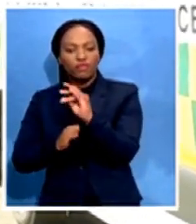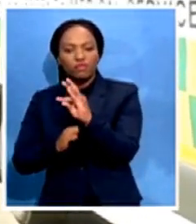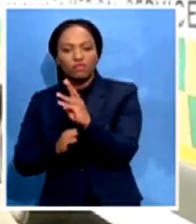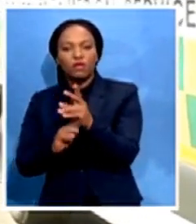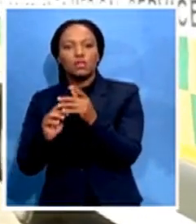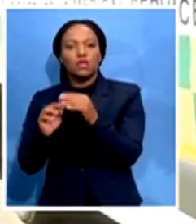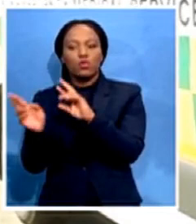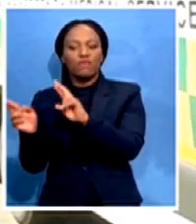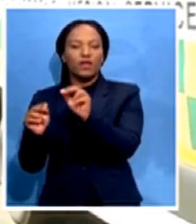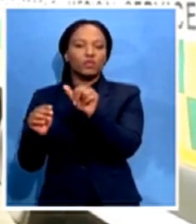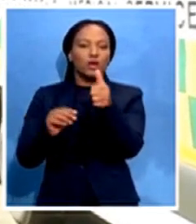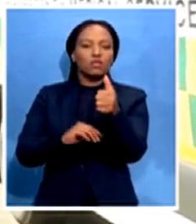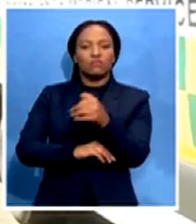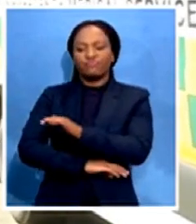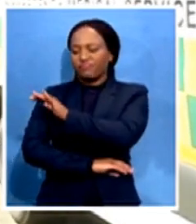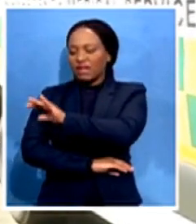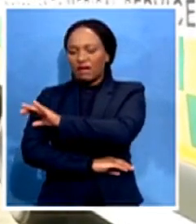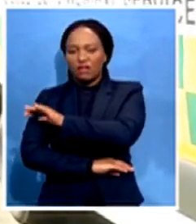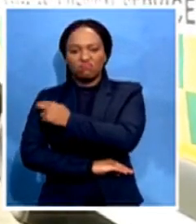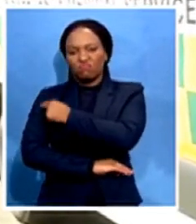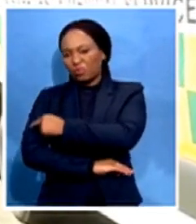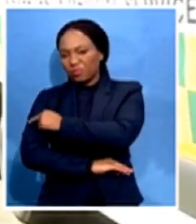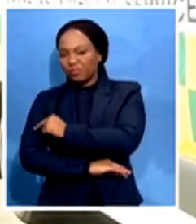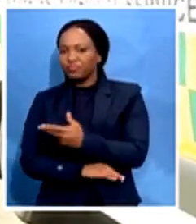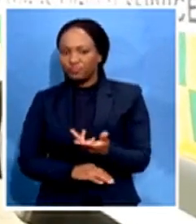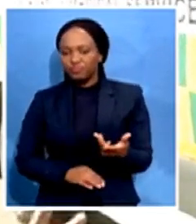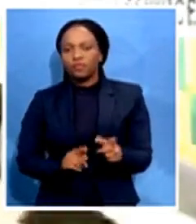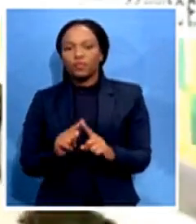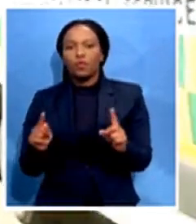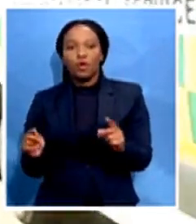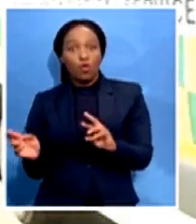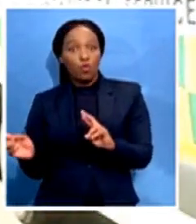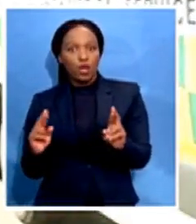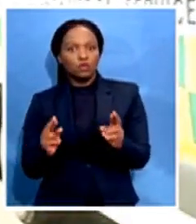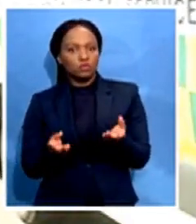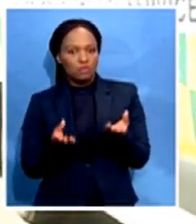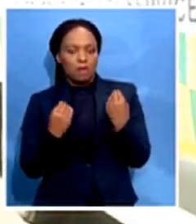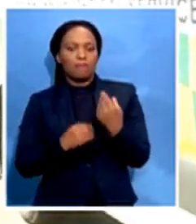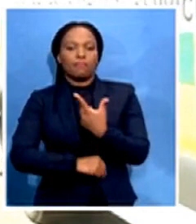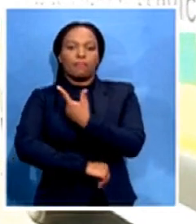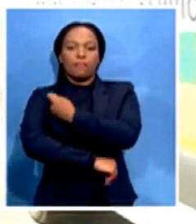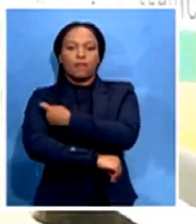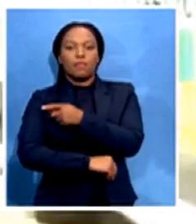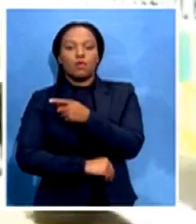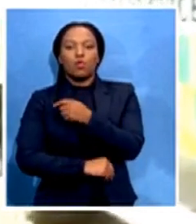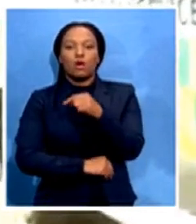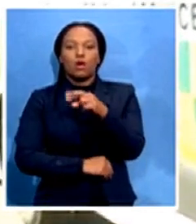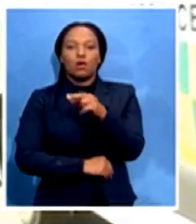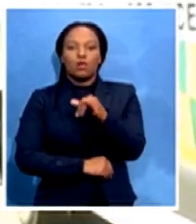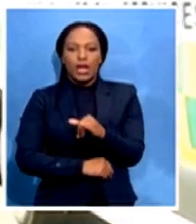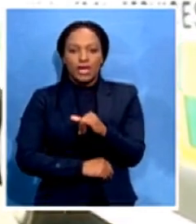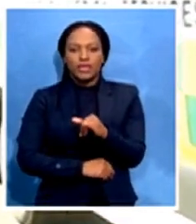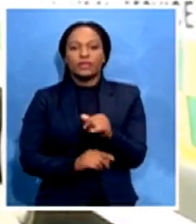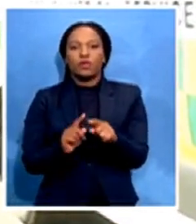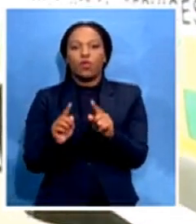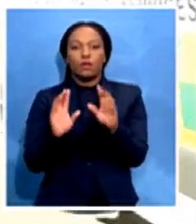there that they are ready for the vaccination to be received at Gray's Hospital. There is a department here that will be dealing with that. And with